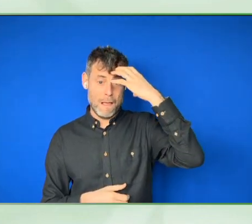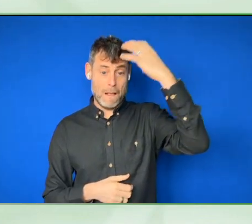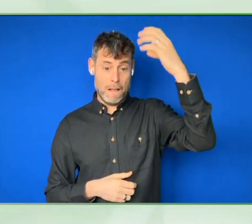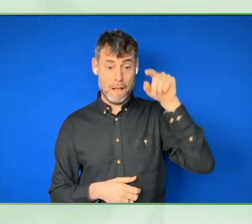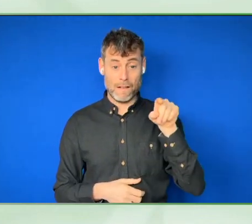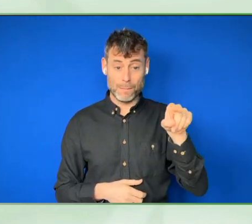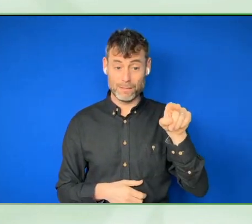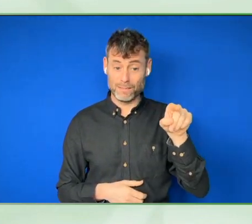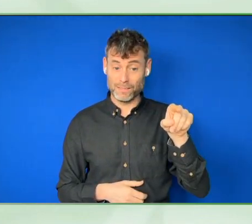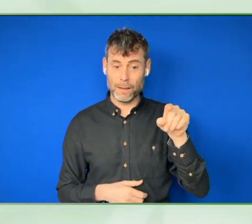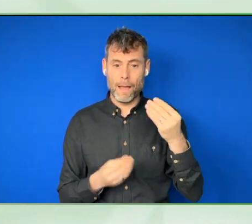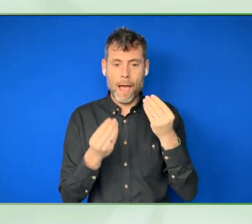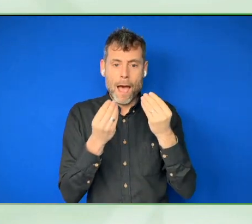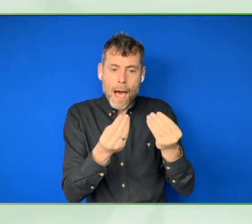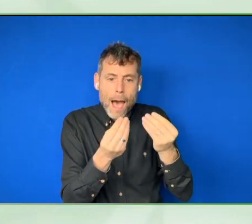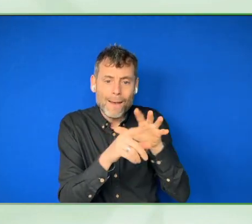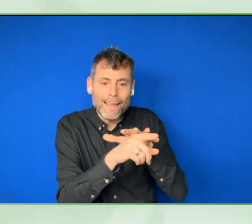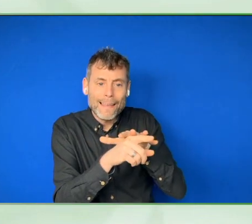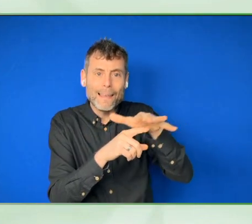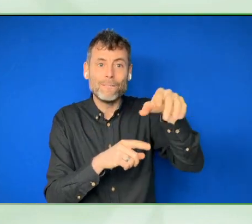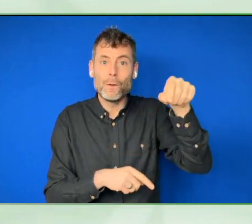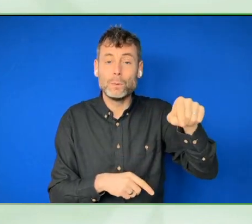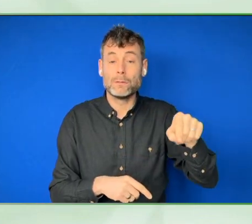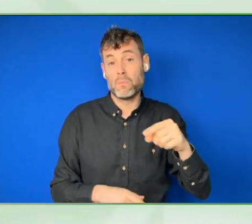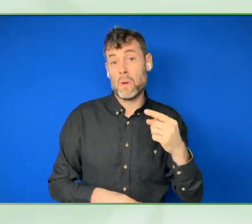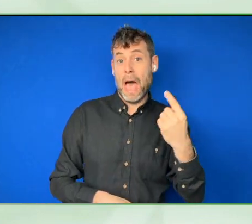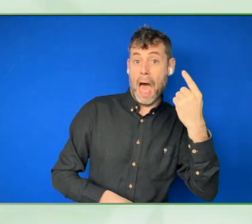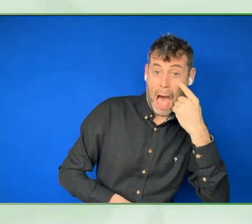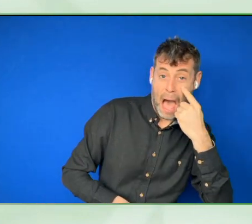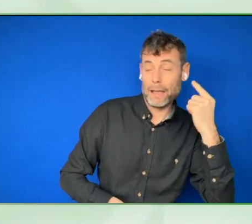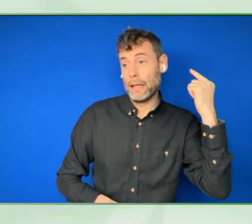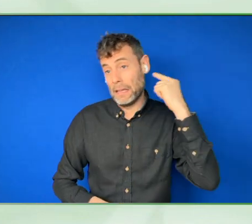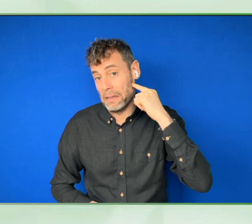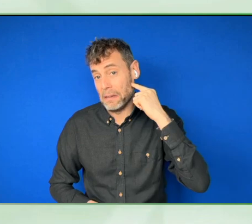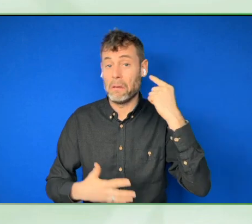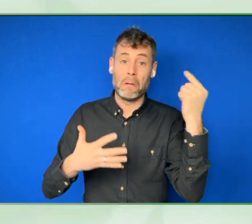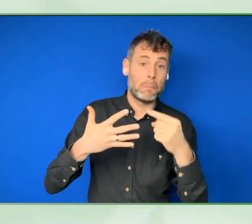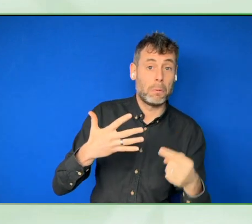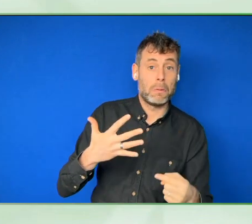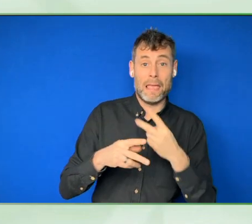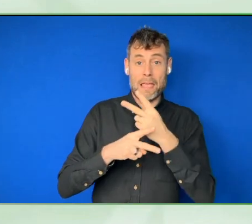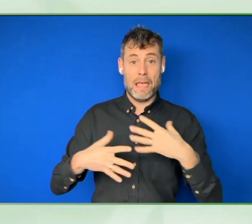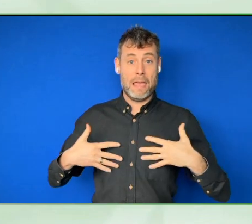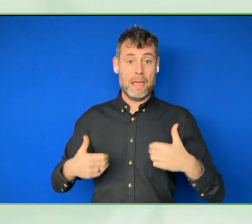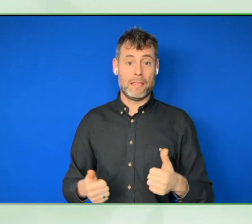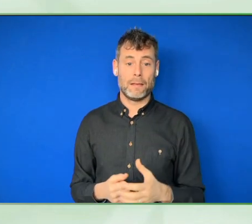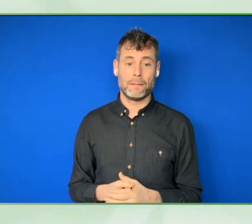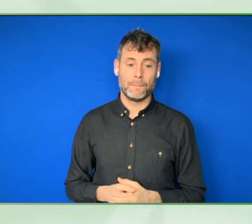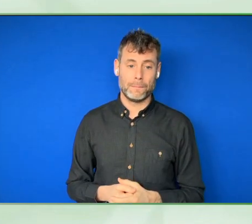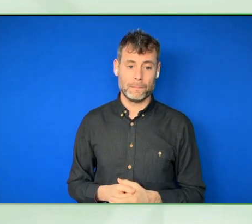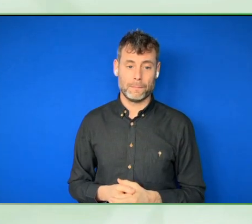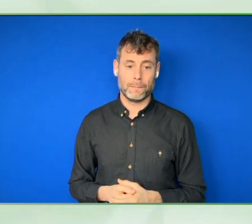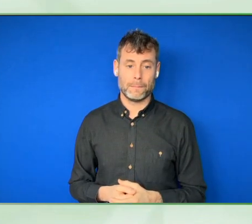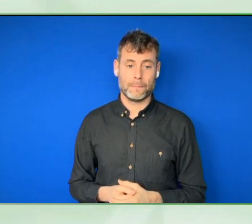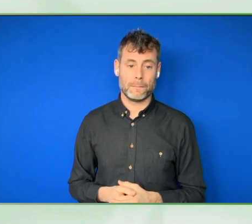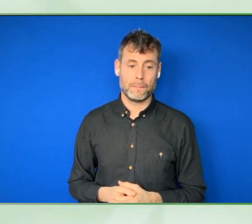Perhaps Dr. Khan, you'd like to go first, and maybe for Hannah. Yes, thank you very much. This is a very relevant question, and I wanted